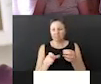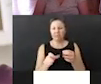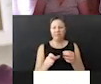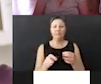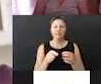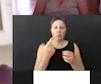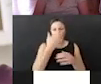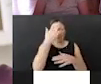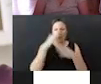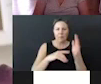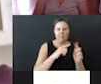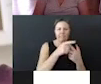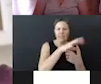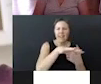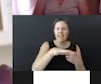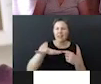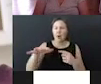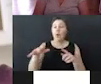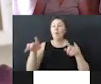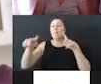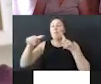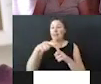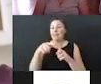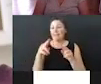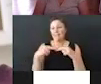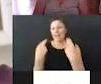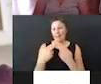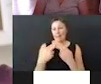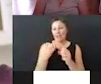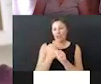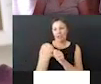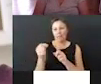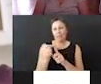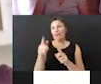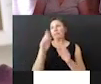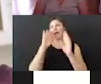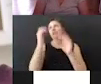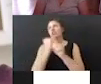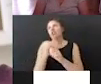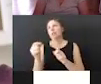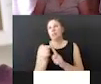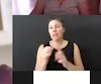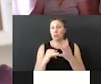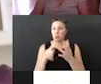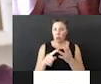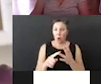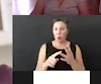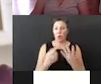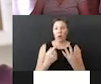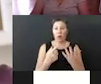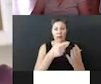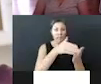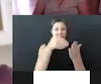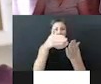of course, our family GP, the amazing GP. So engaging with these hospital healthcare roles,